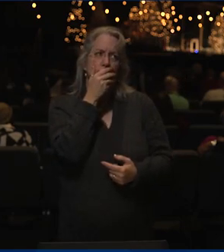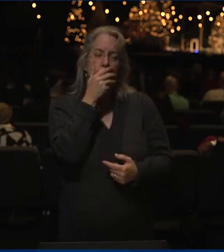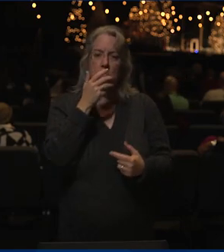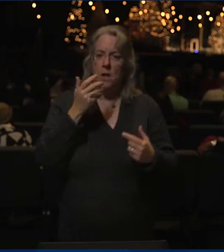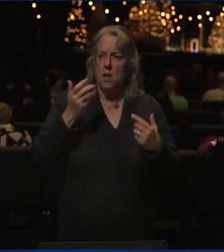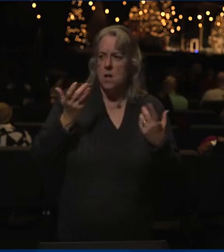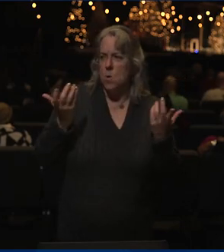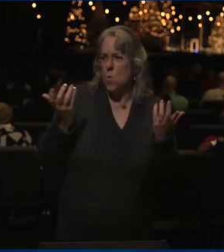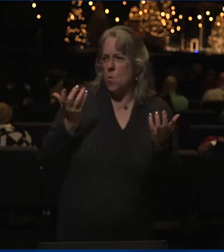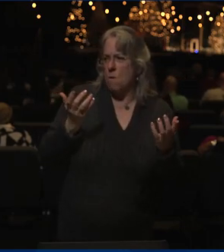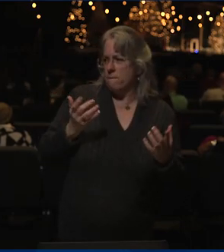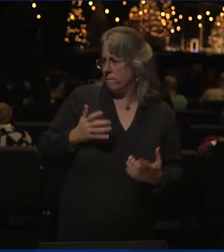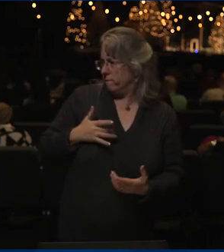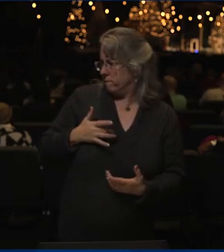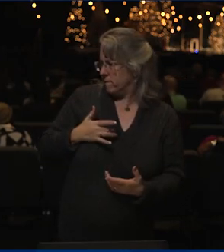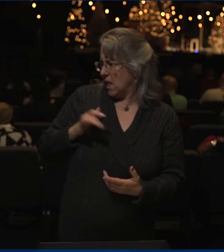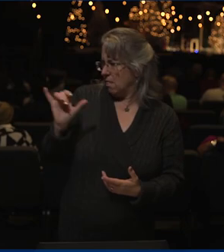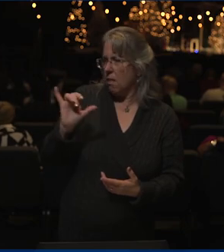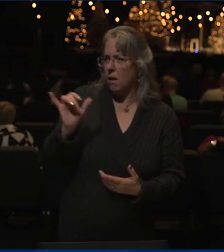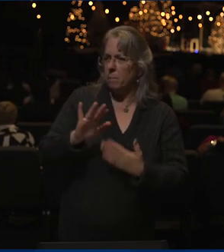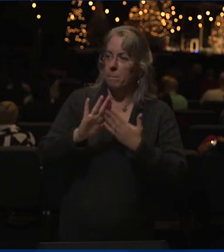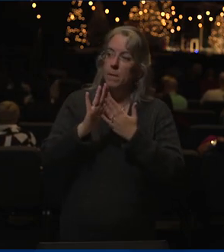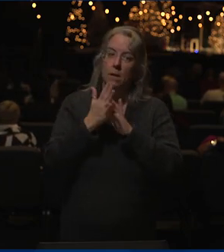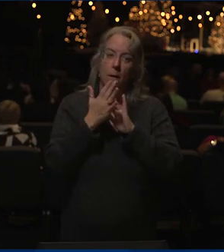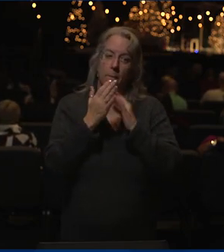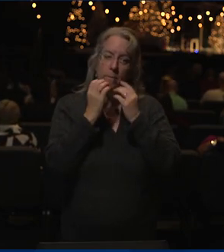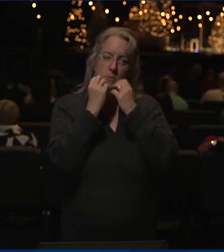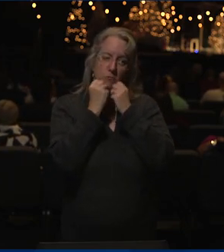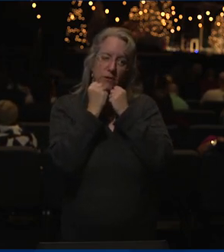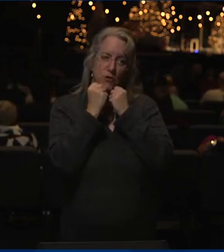what does it feel like to be a treasure?